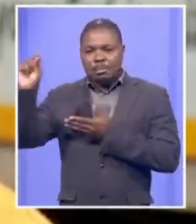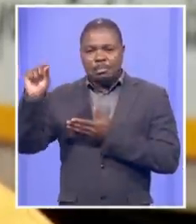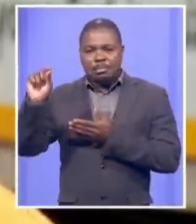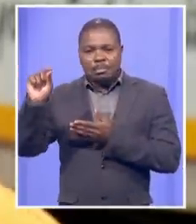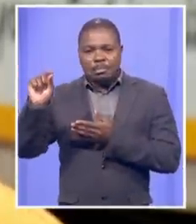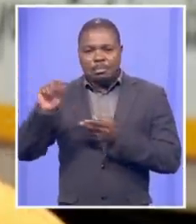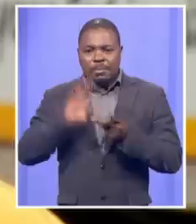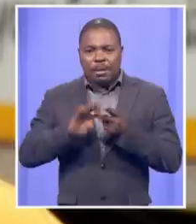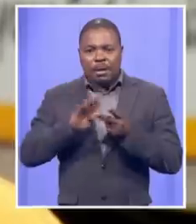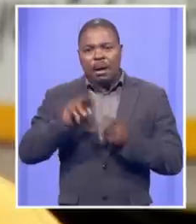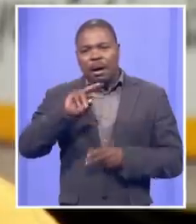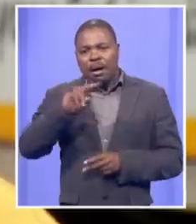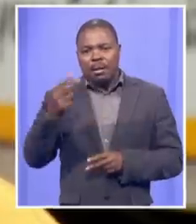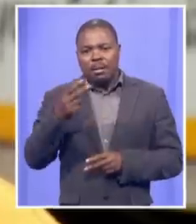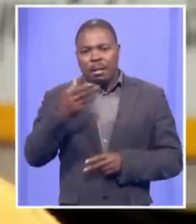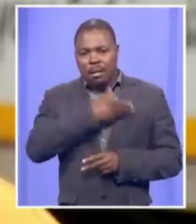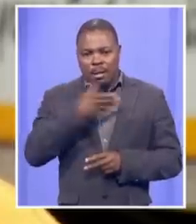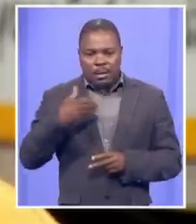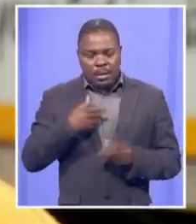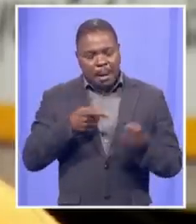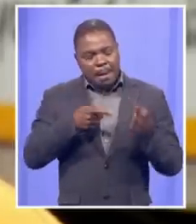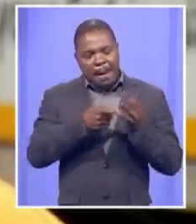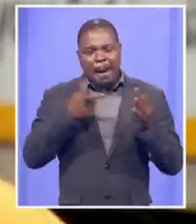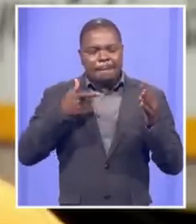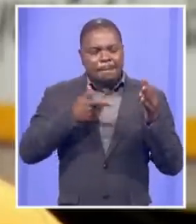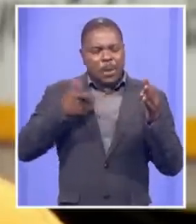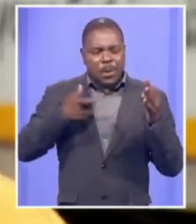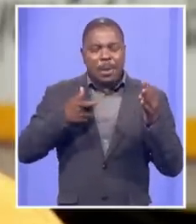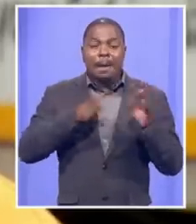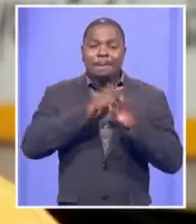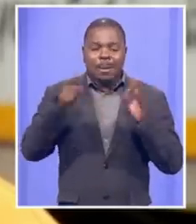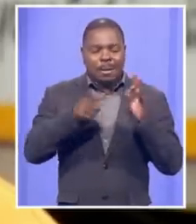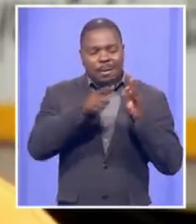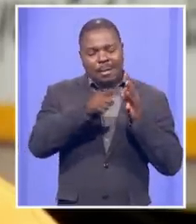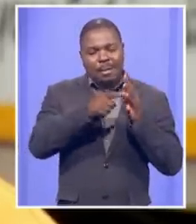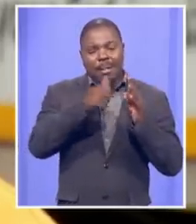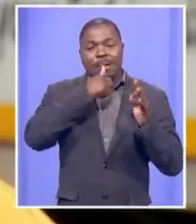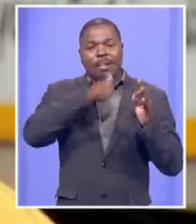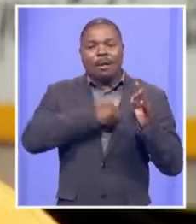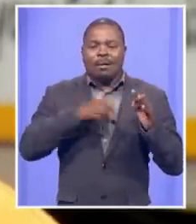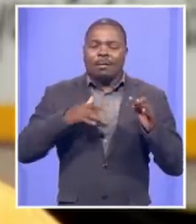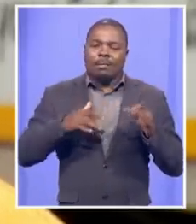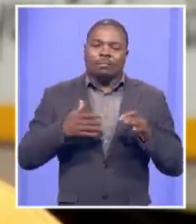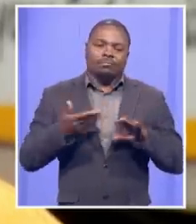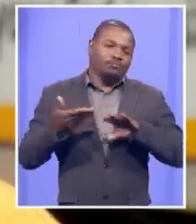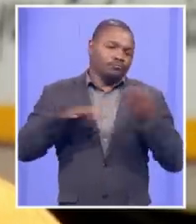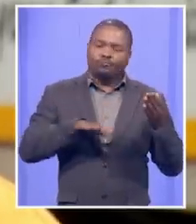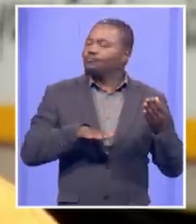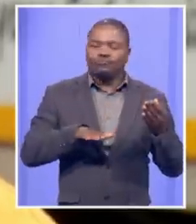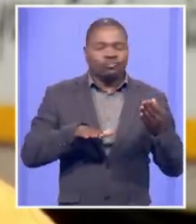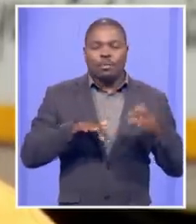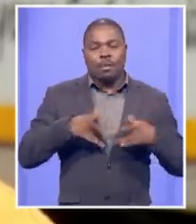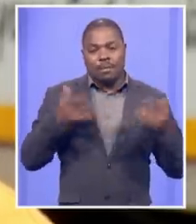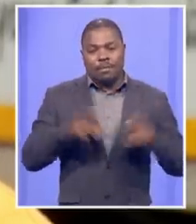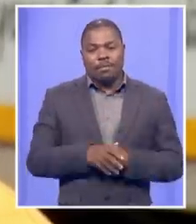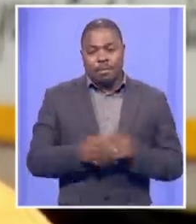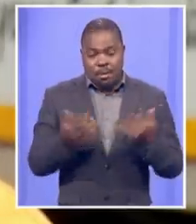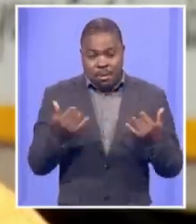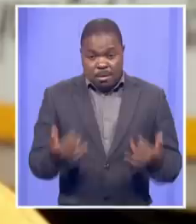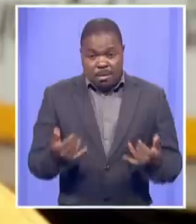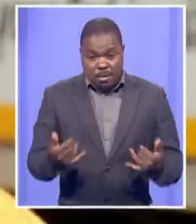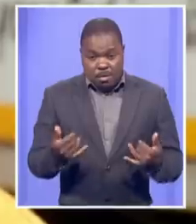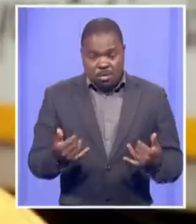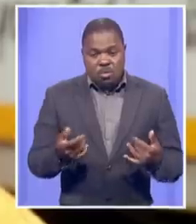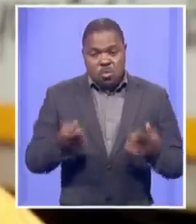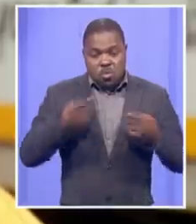there's another lady who was shot also, but lucky she didn't die. She's alive. So right now, we